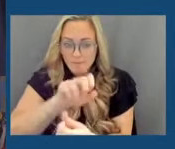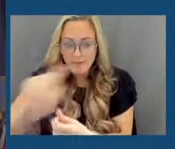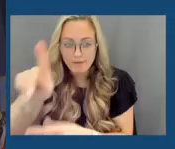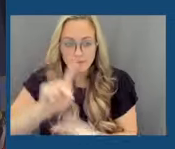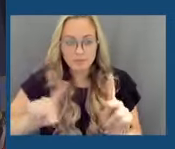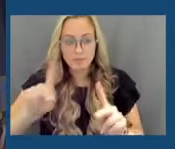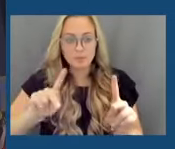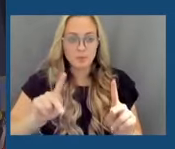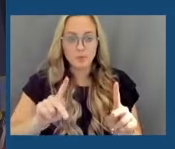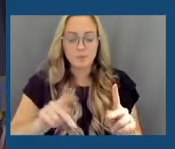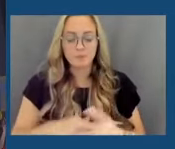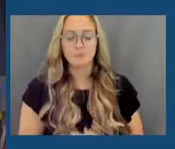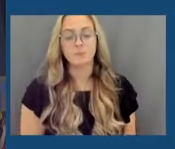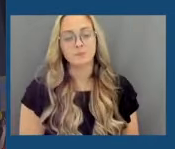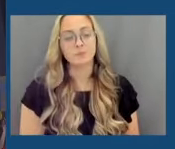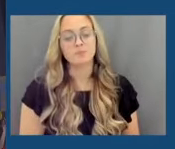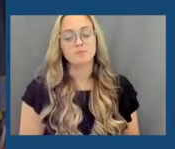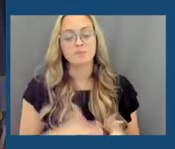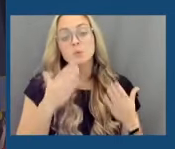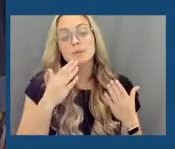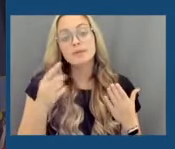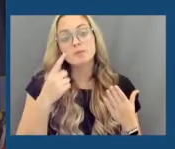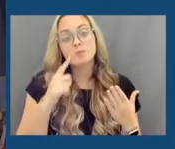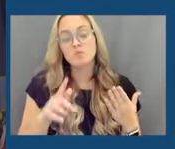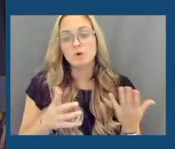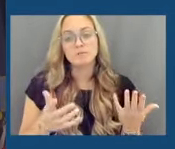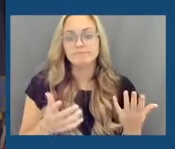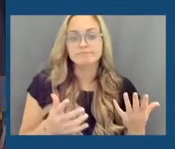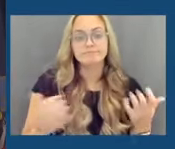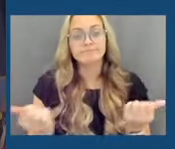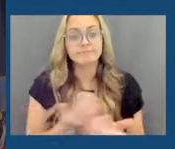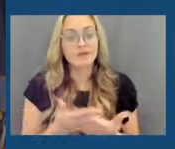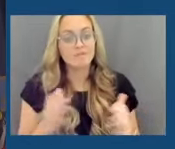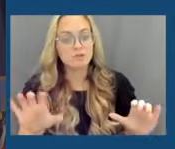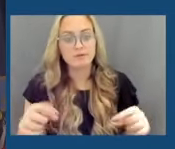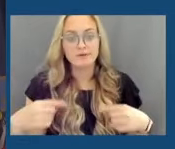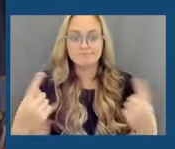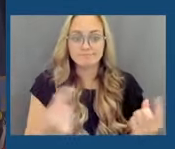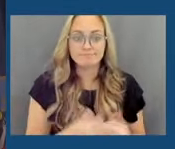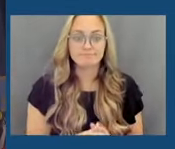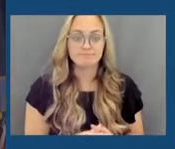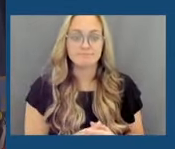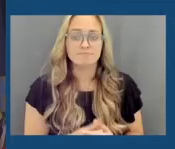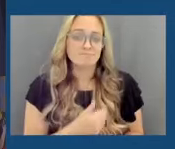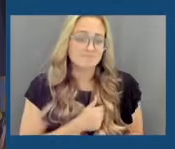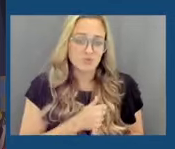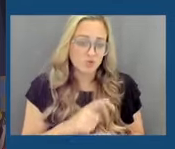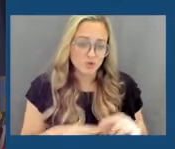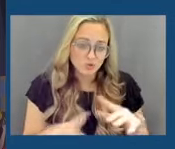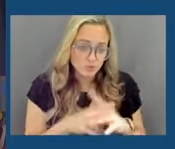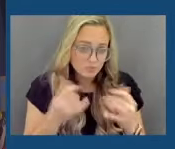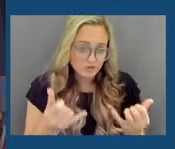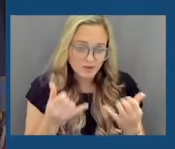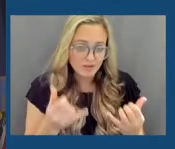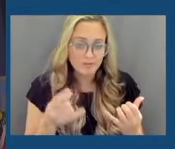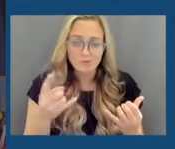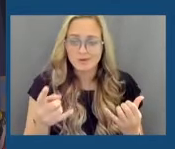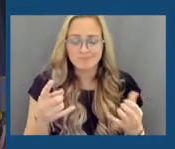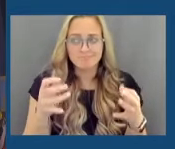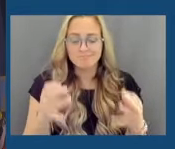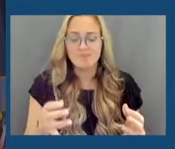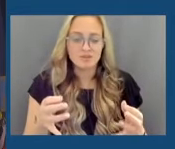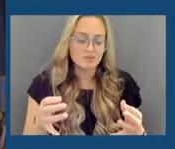pockets as well. I want to thank him for everything he has done, and I'm sorry he couldn't be here today, but he certainly sends his